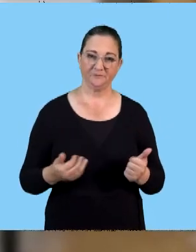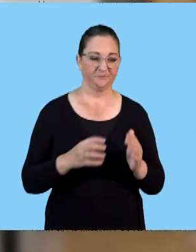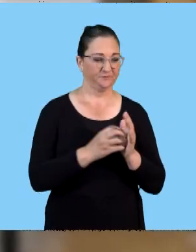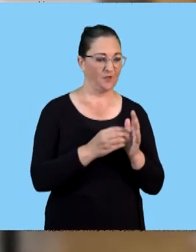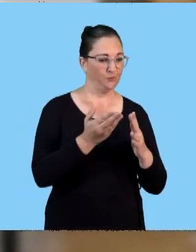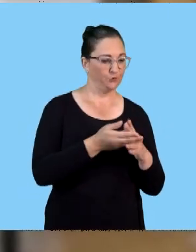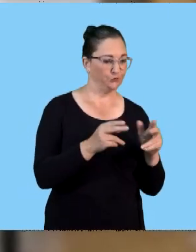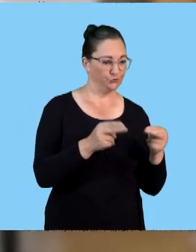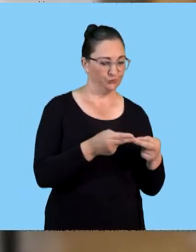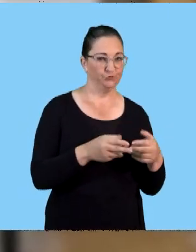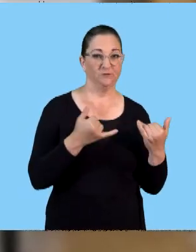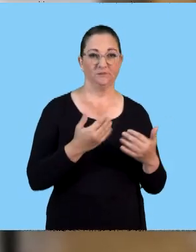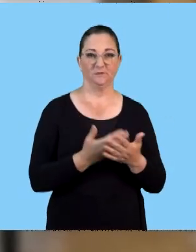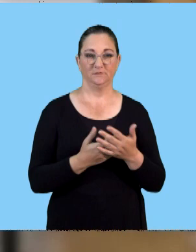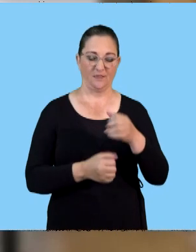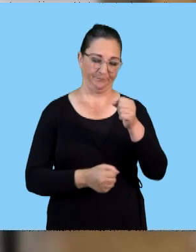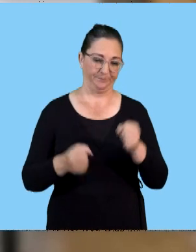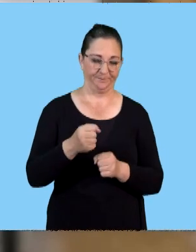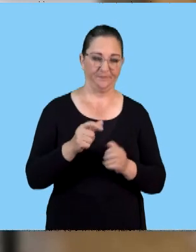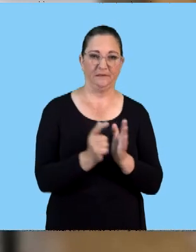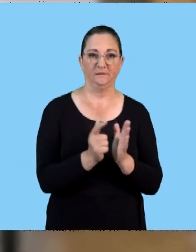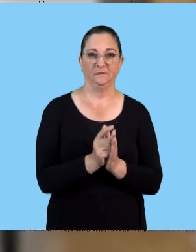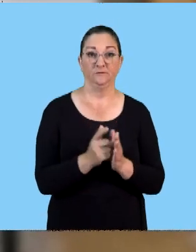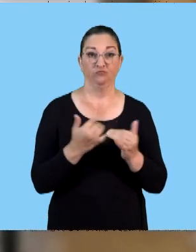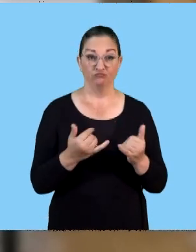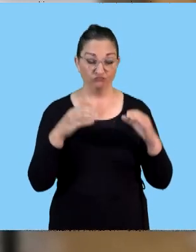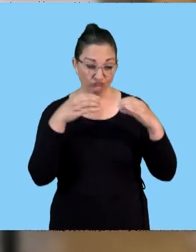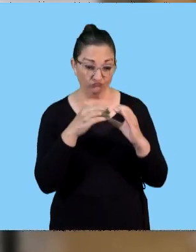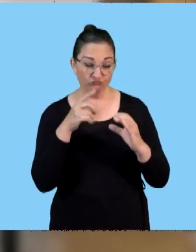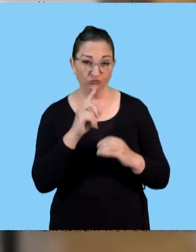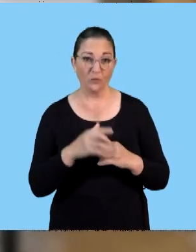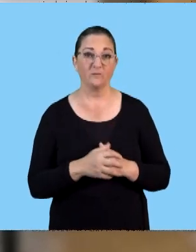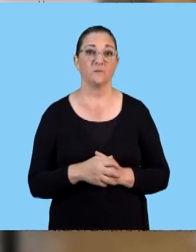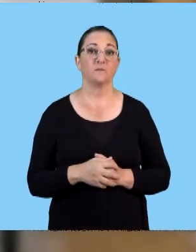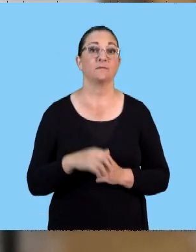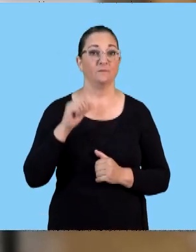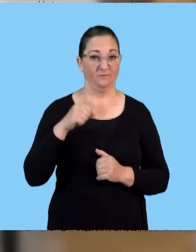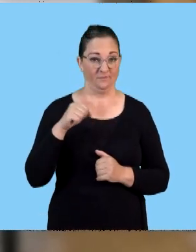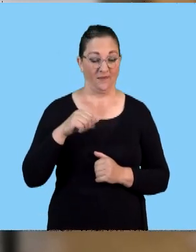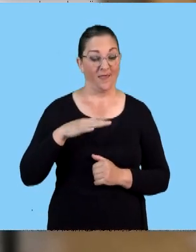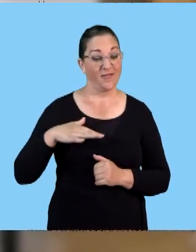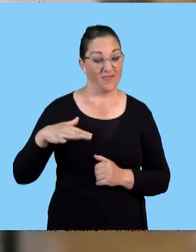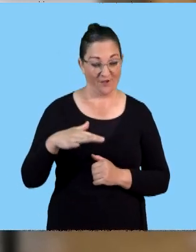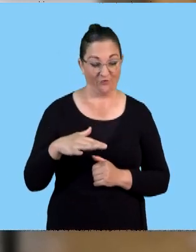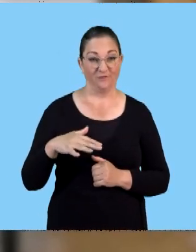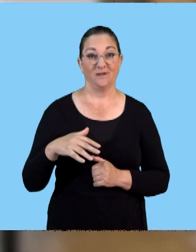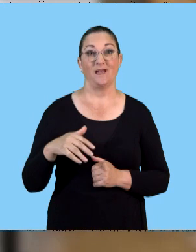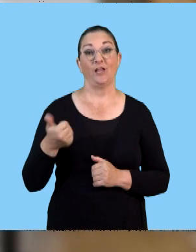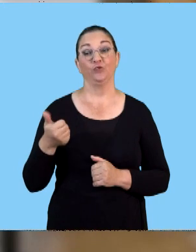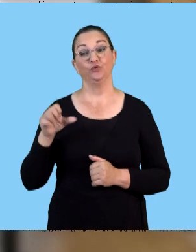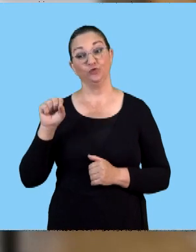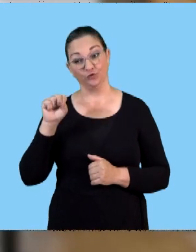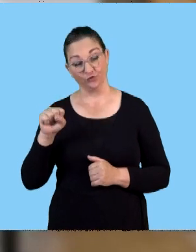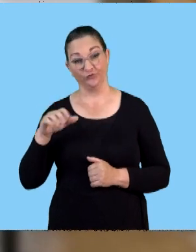Guys, welcome back after that short break. Let us quickly wrap up today's lesson. So the focus of today's lesson is indeed area as well